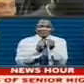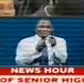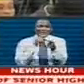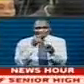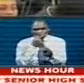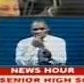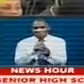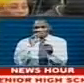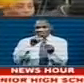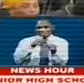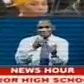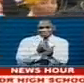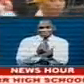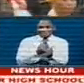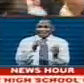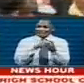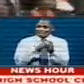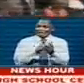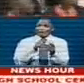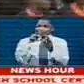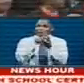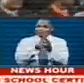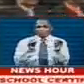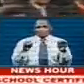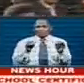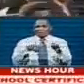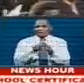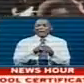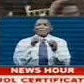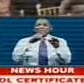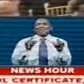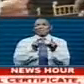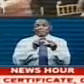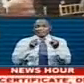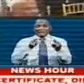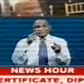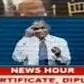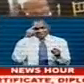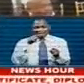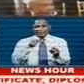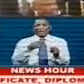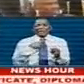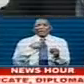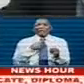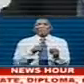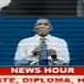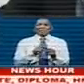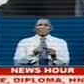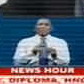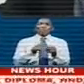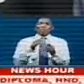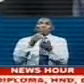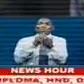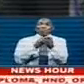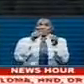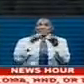Adaipoku, said the association is not against the proposed teacher licensing, but rather the shifting of the inherent